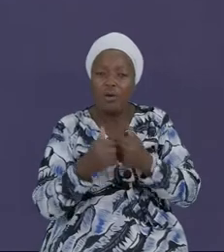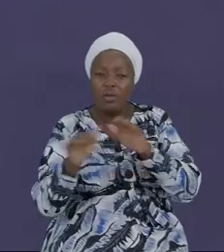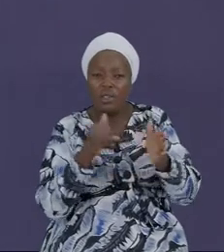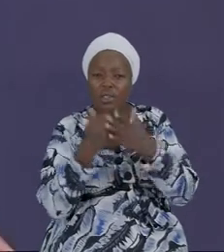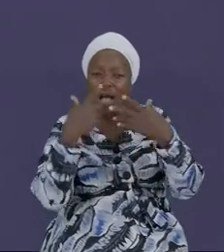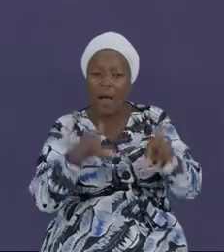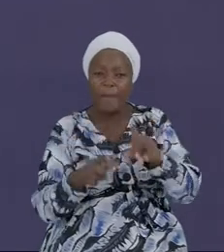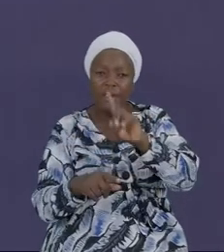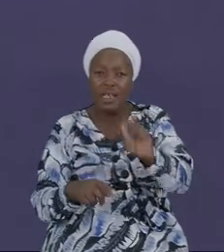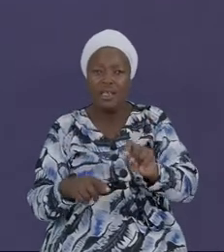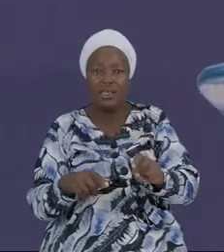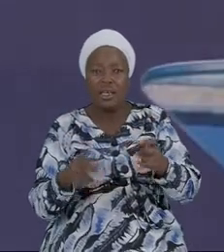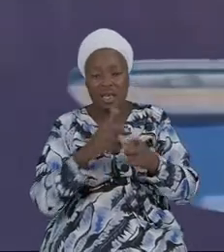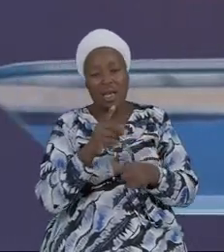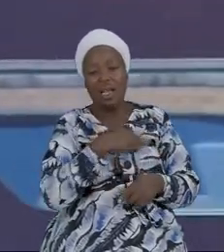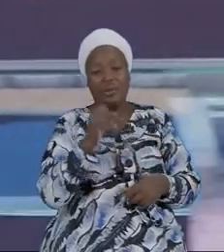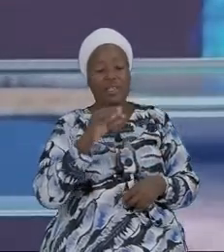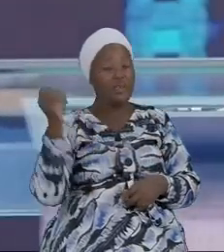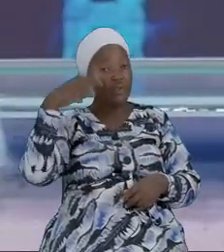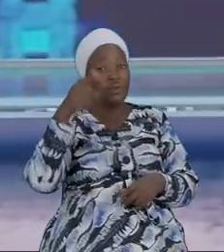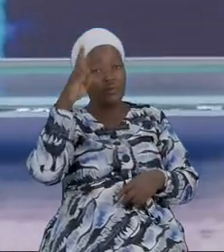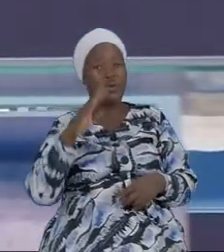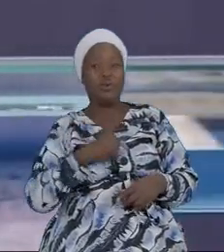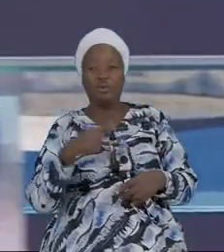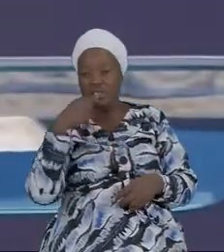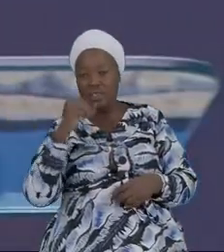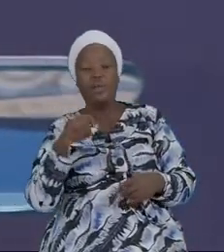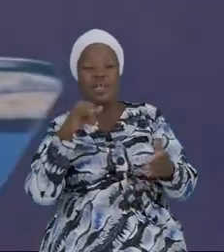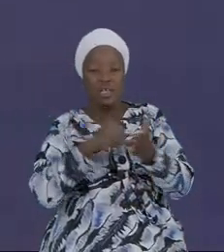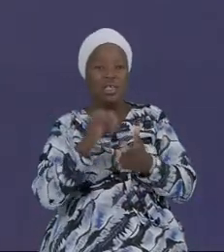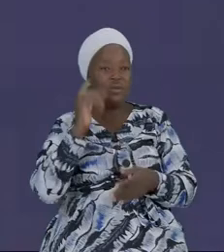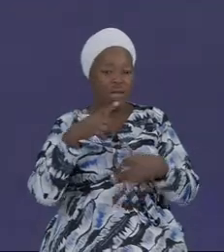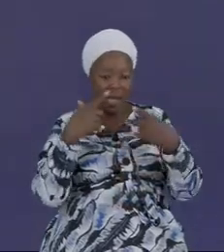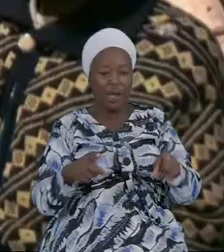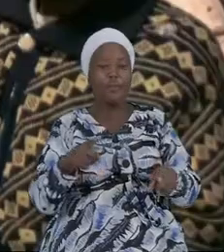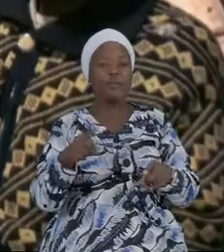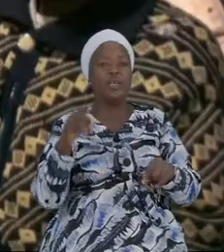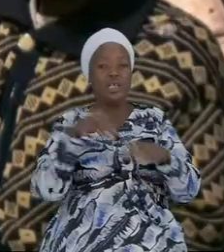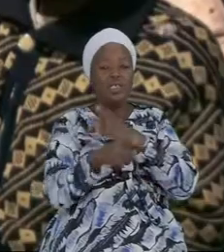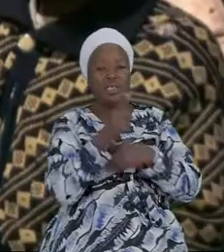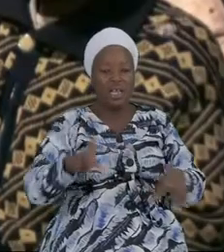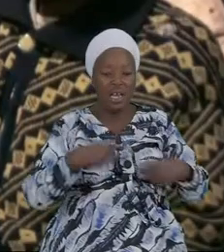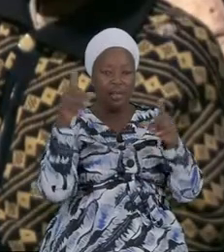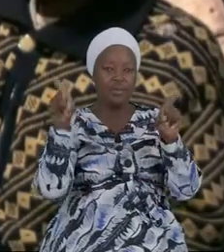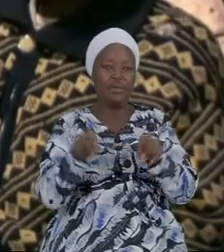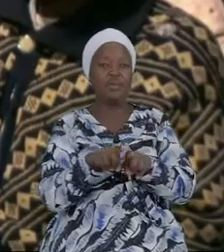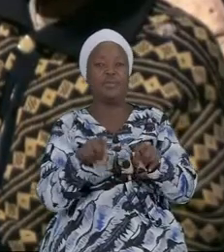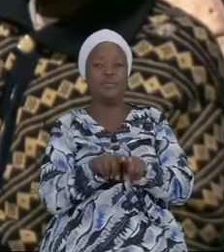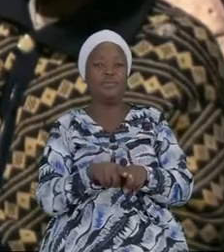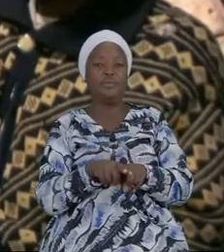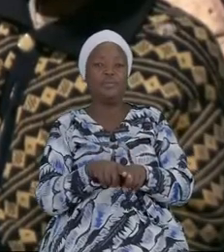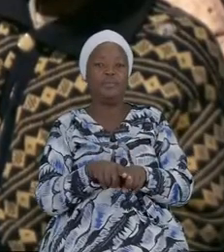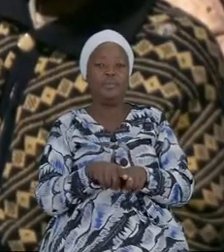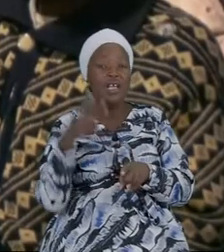it happen? And by the grace of God, you will help them. It will happen in their lives too. Look at